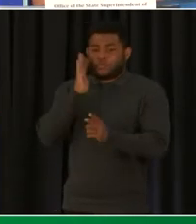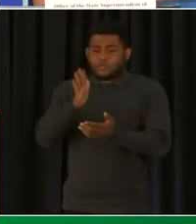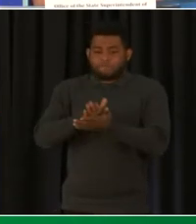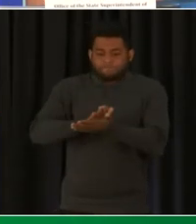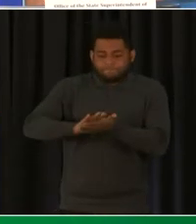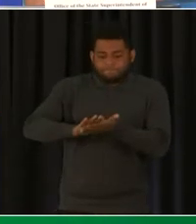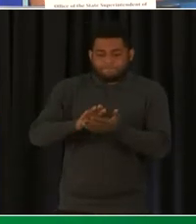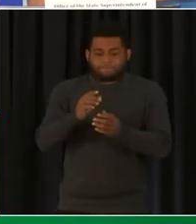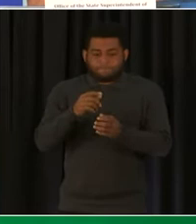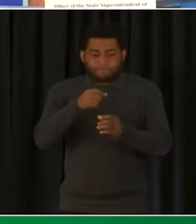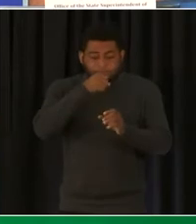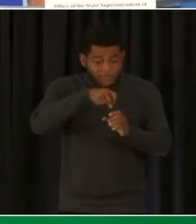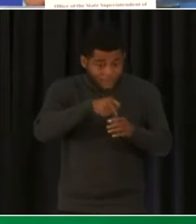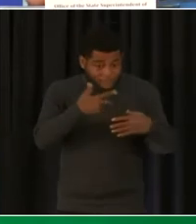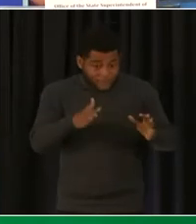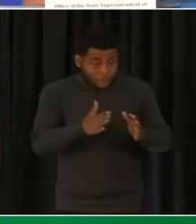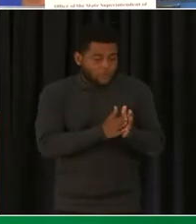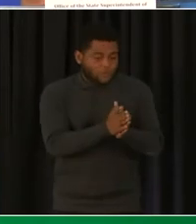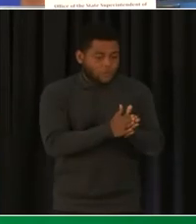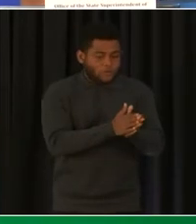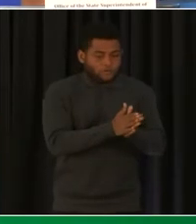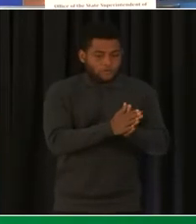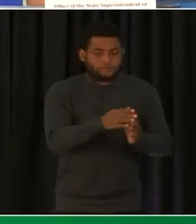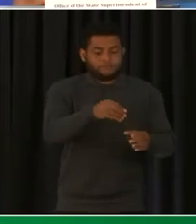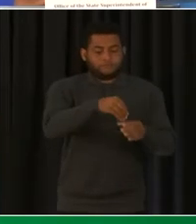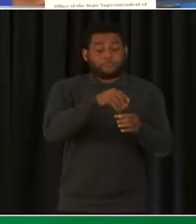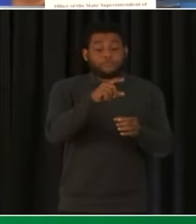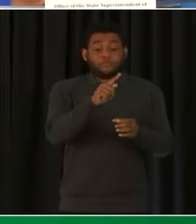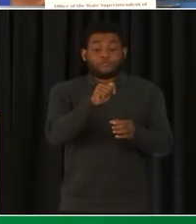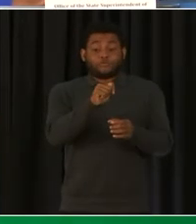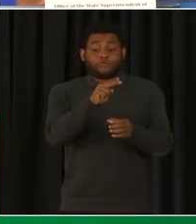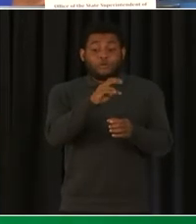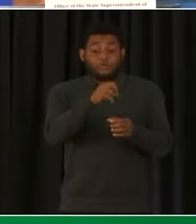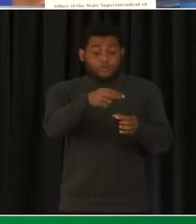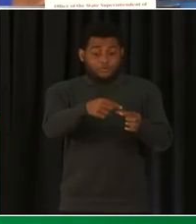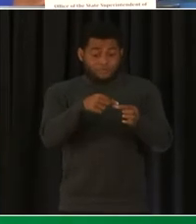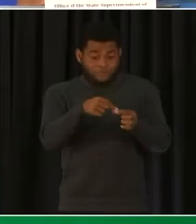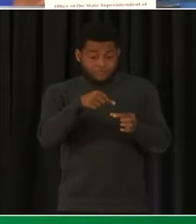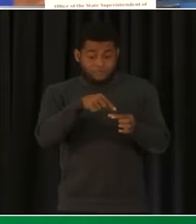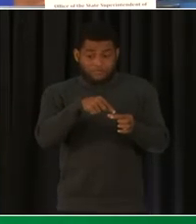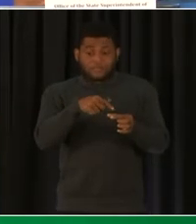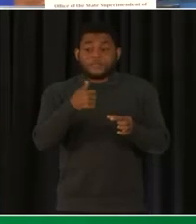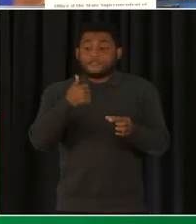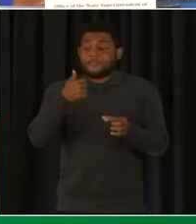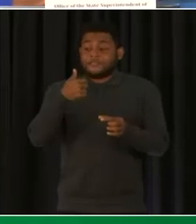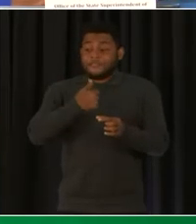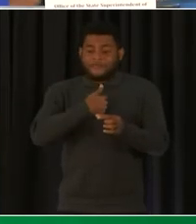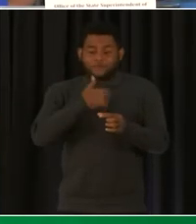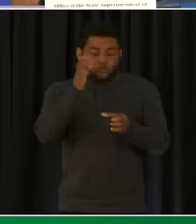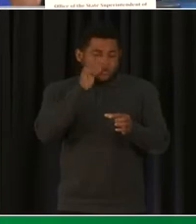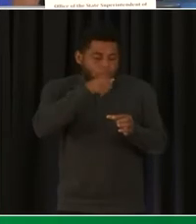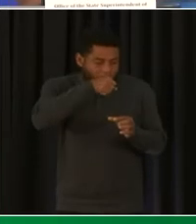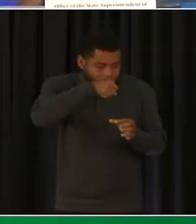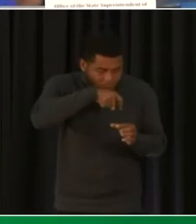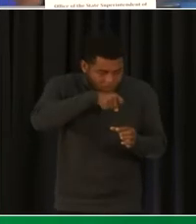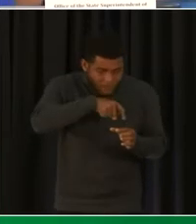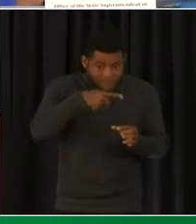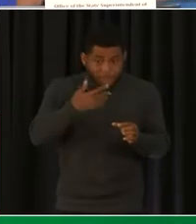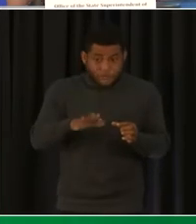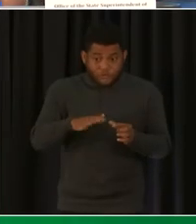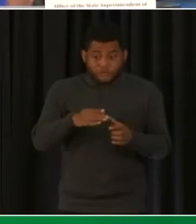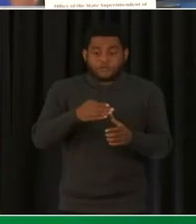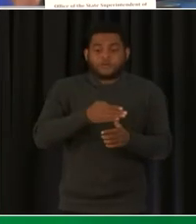hold on to a vial and funnel. That's the place into which that student will drool their saliva. Then the